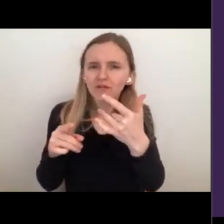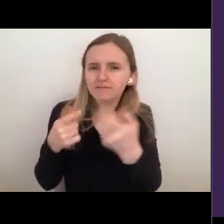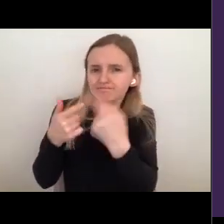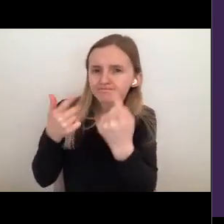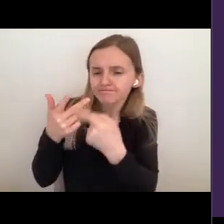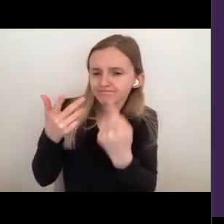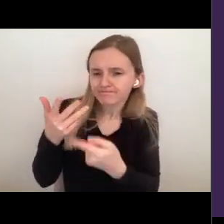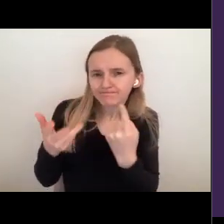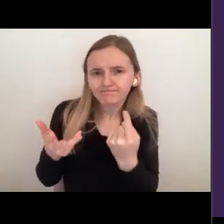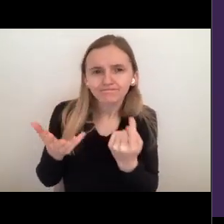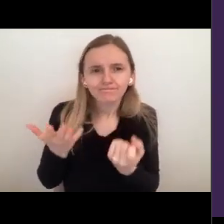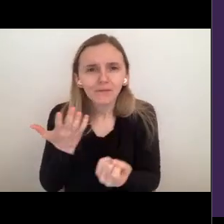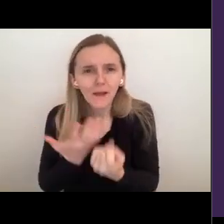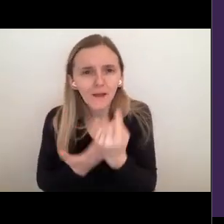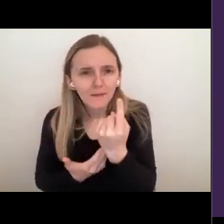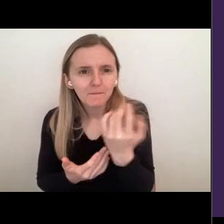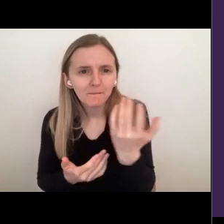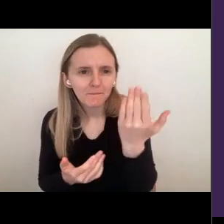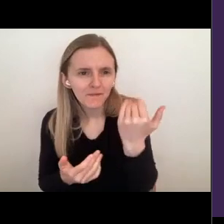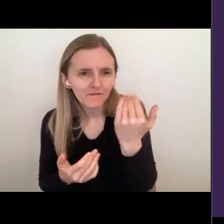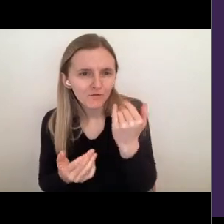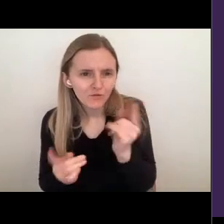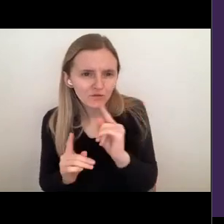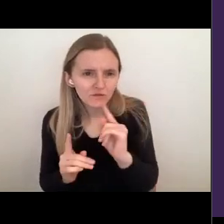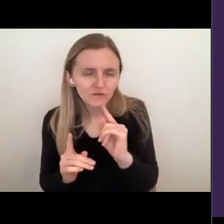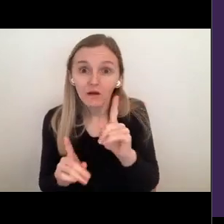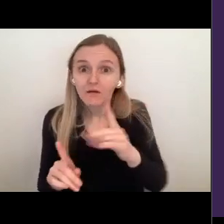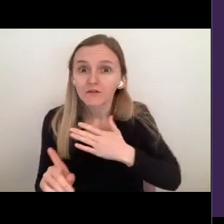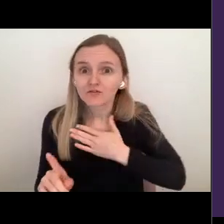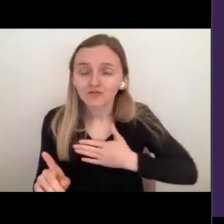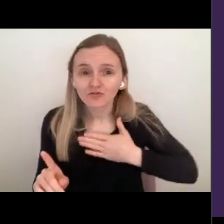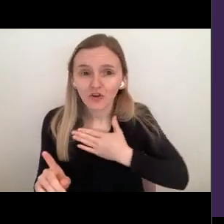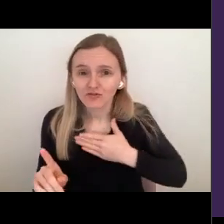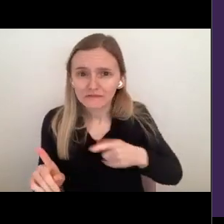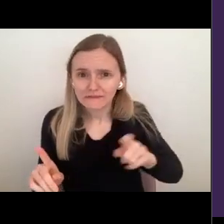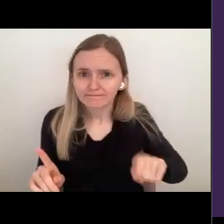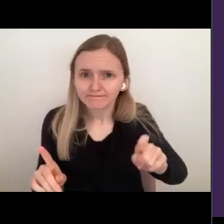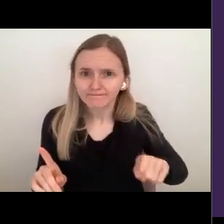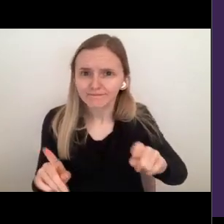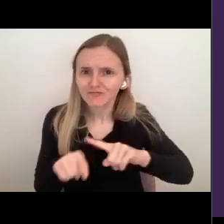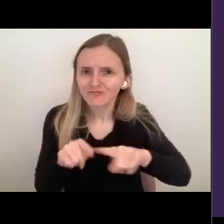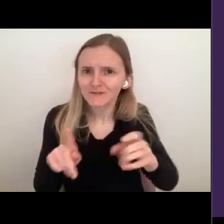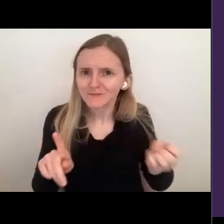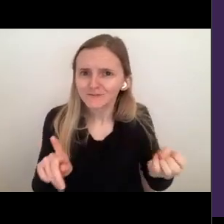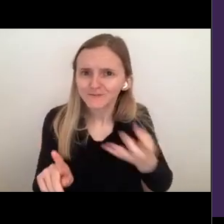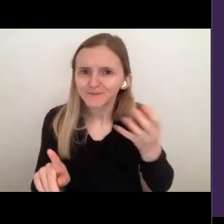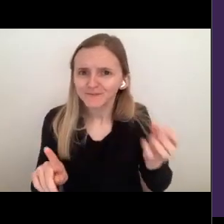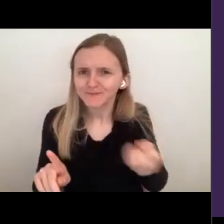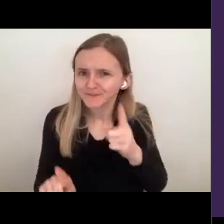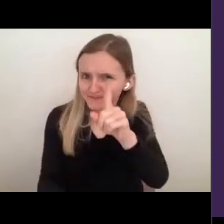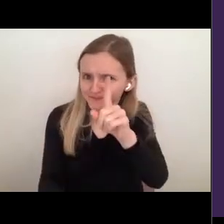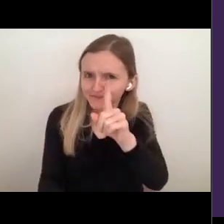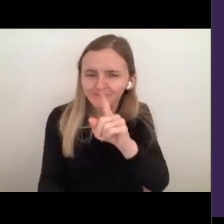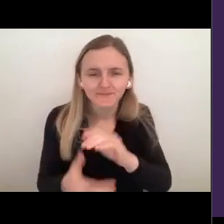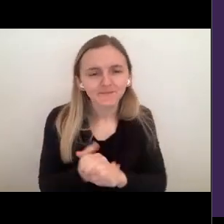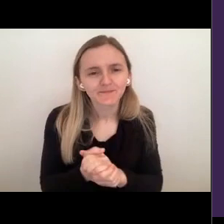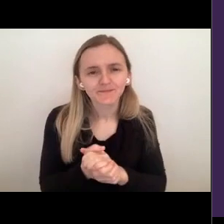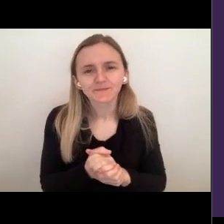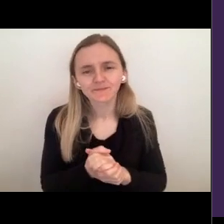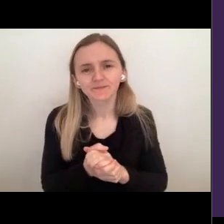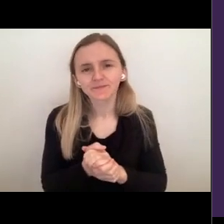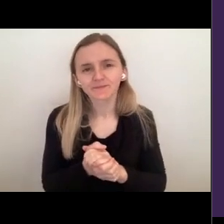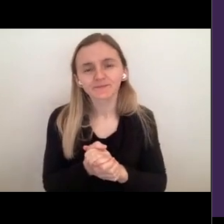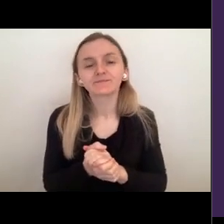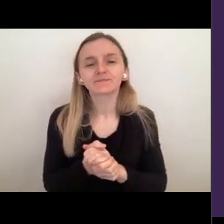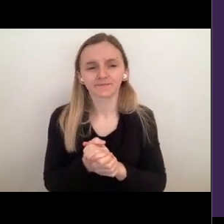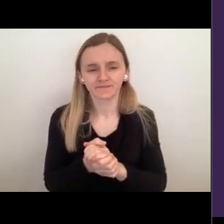before. And oh, I'm so sorry, I'm having trouble with my presentation. 1 second. There we